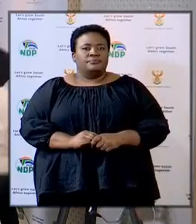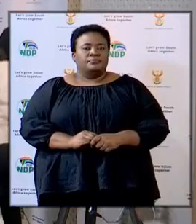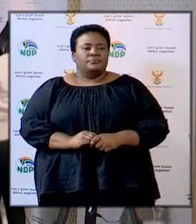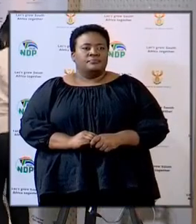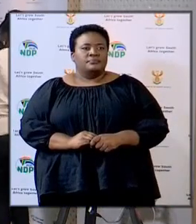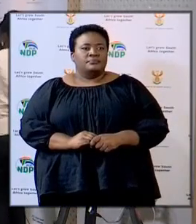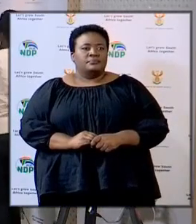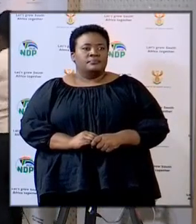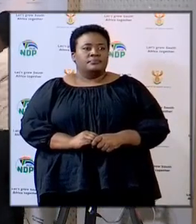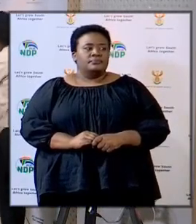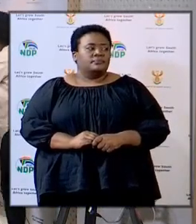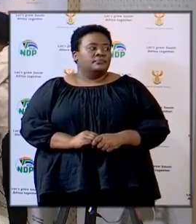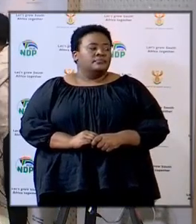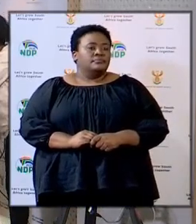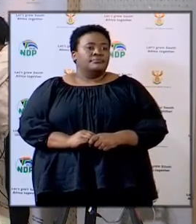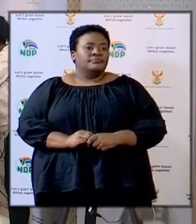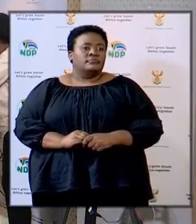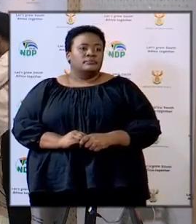Thank you.